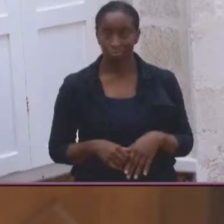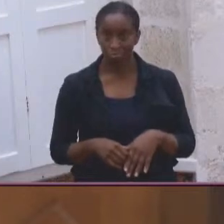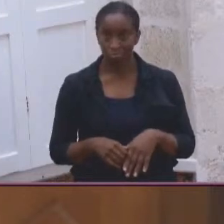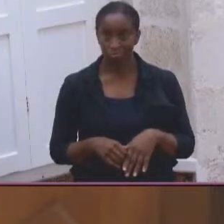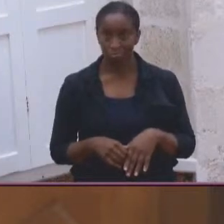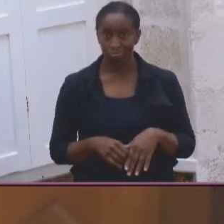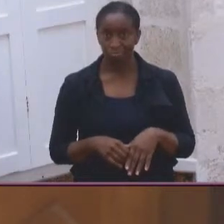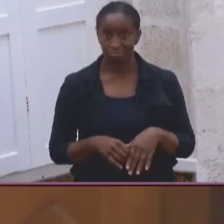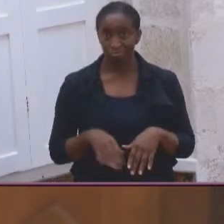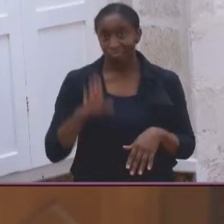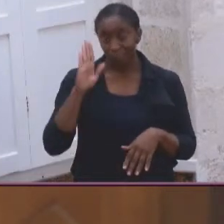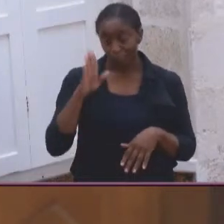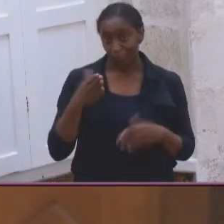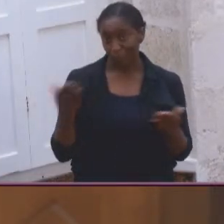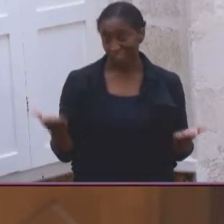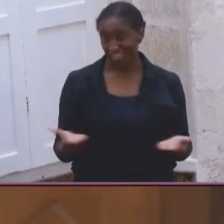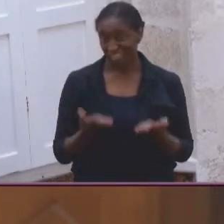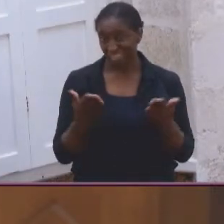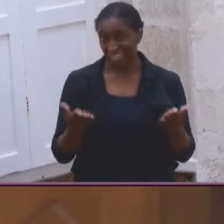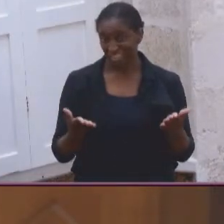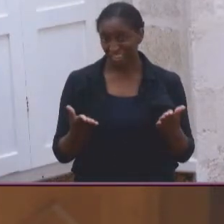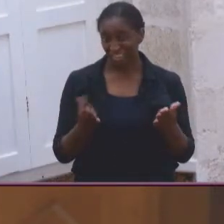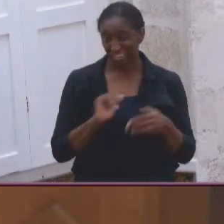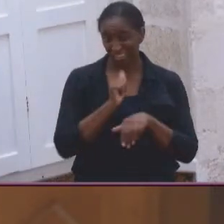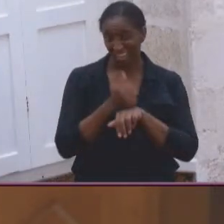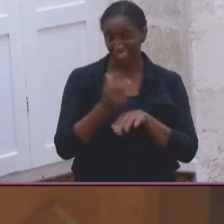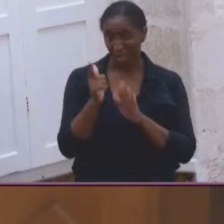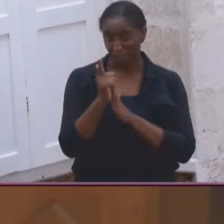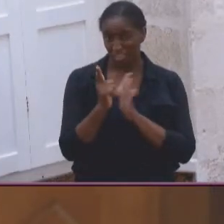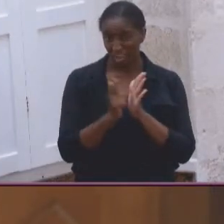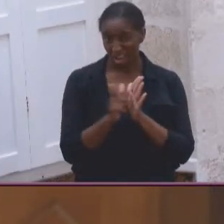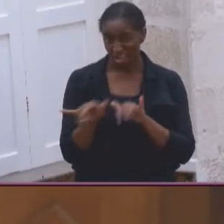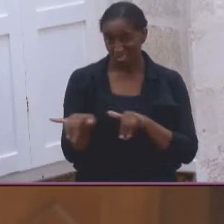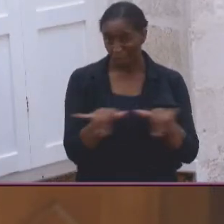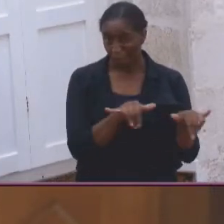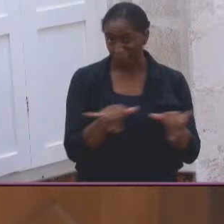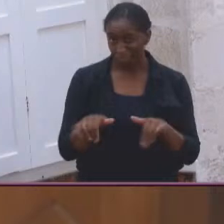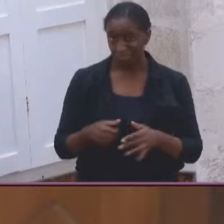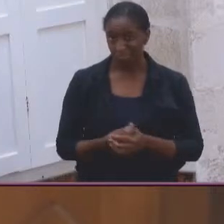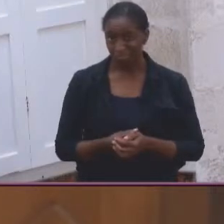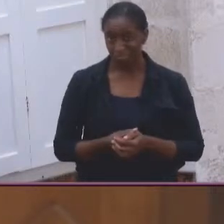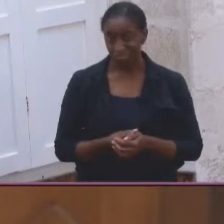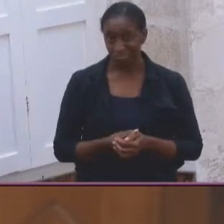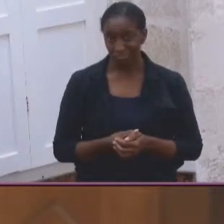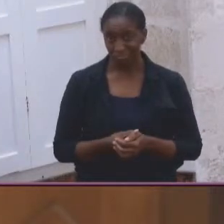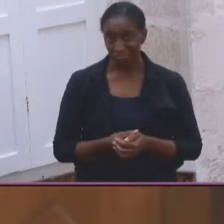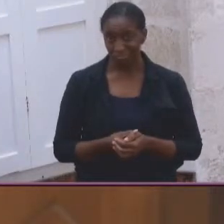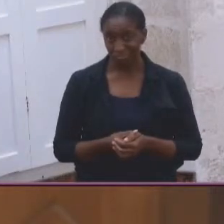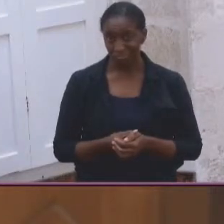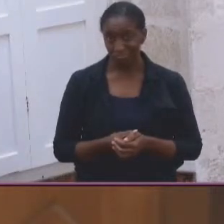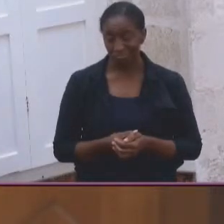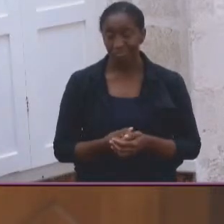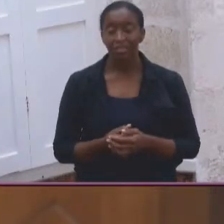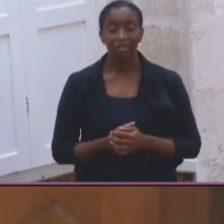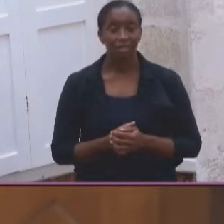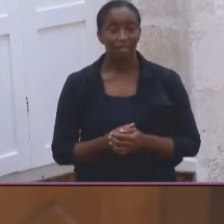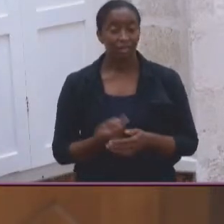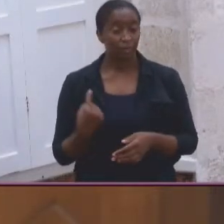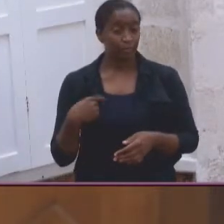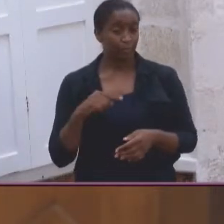questions we have to ask ourselves. When we talk about our discipline, are we prepared to do the things that